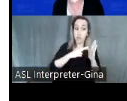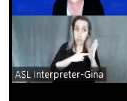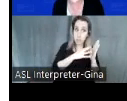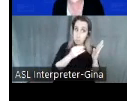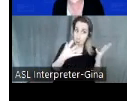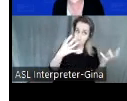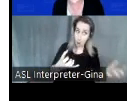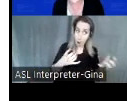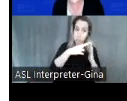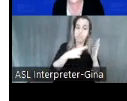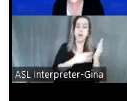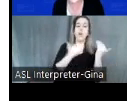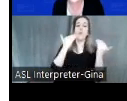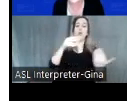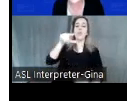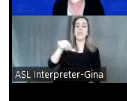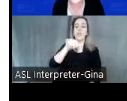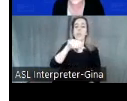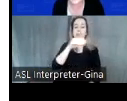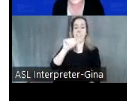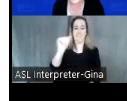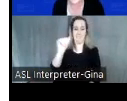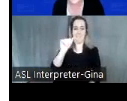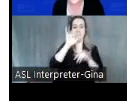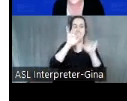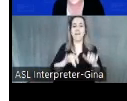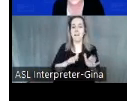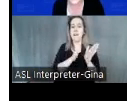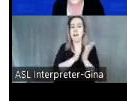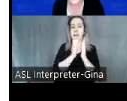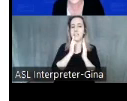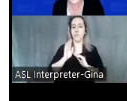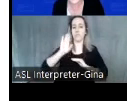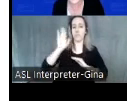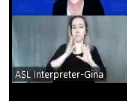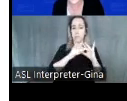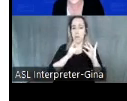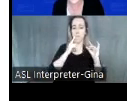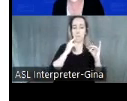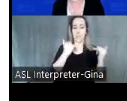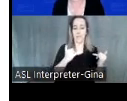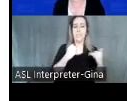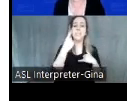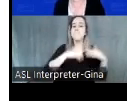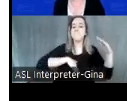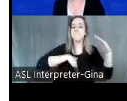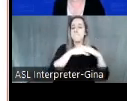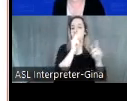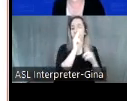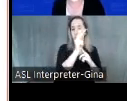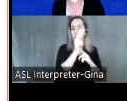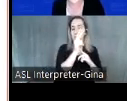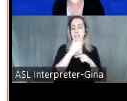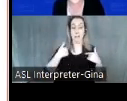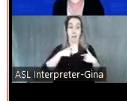function to make that request. Each speaker will be allowed 3 minutes. We will be keeping time, and I will notify you when 30 seconds are remaining and